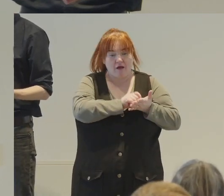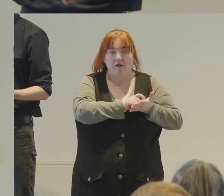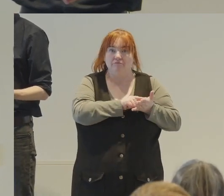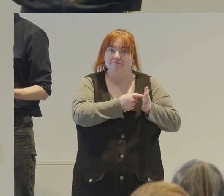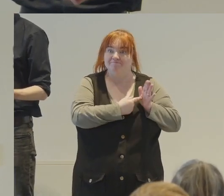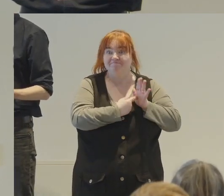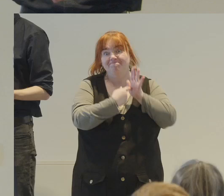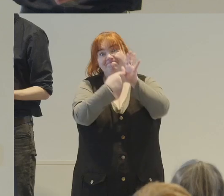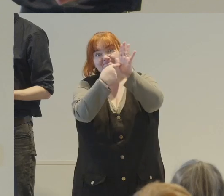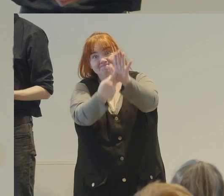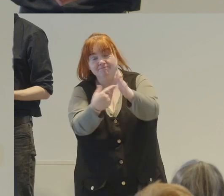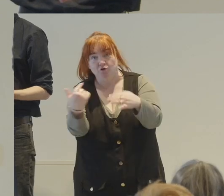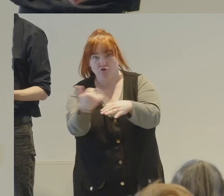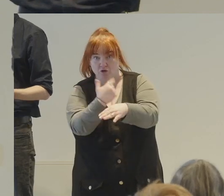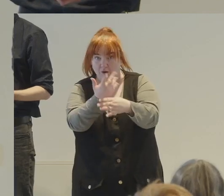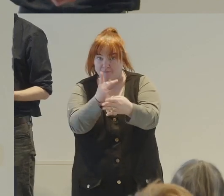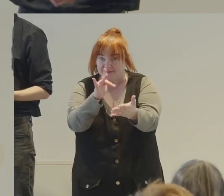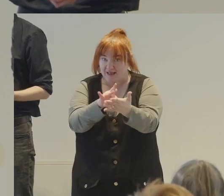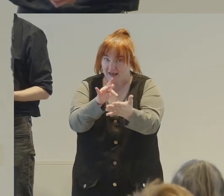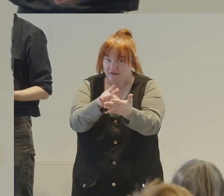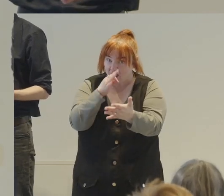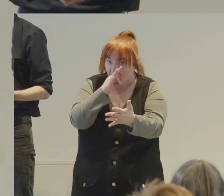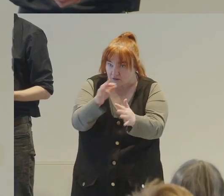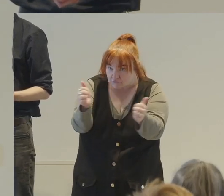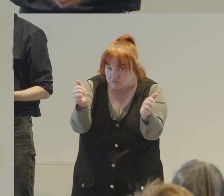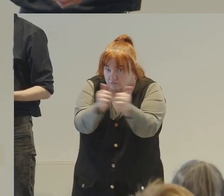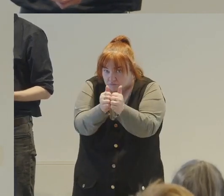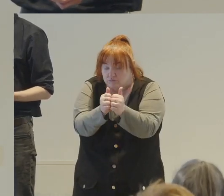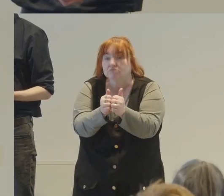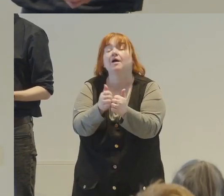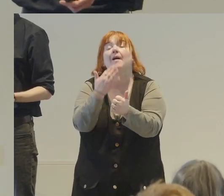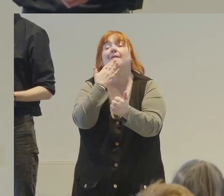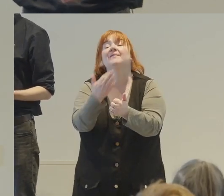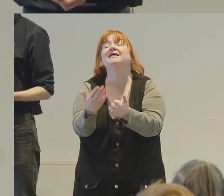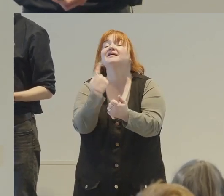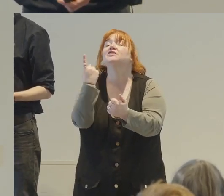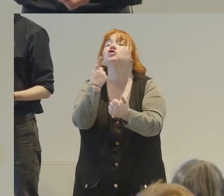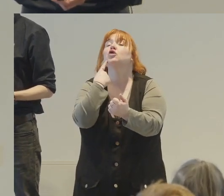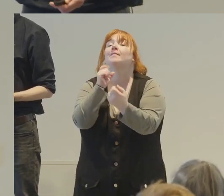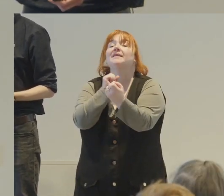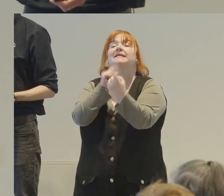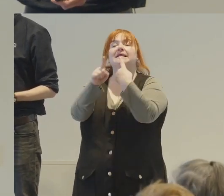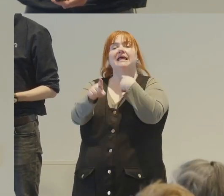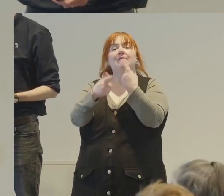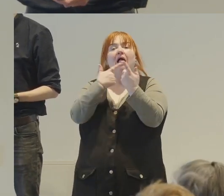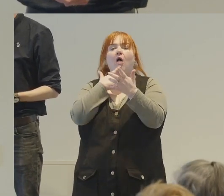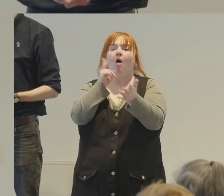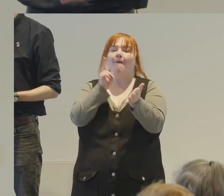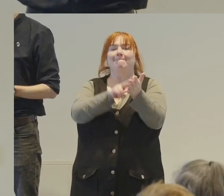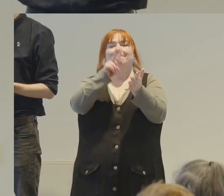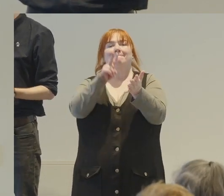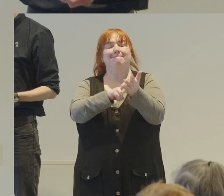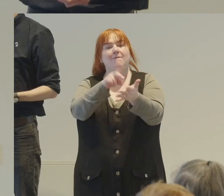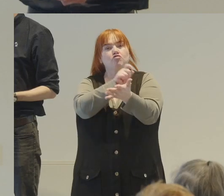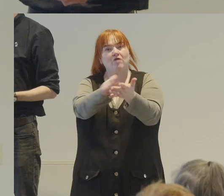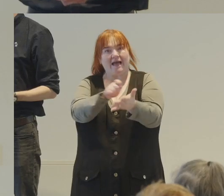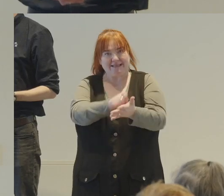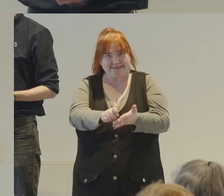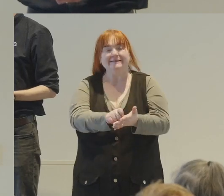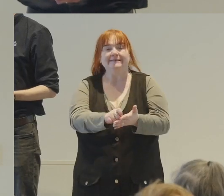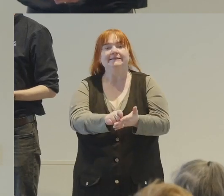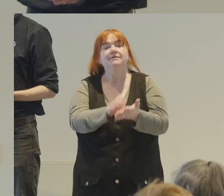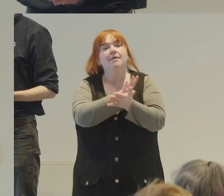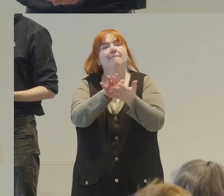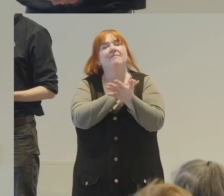Can you agree this? Can you say that it's okay? Give us something in writing, whether it's an email or the letter or whatever else, and then that covers you,